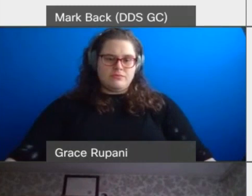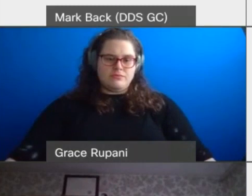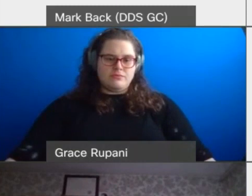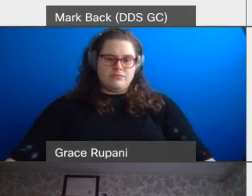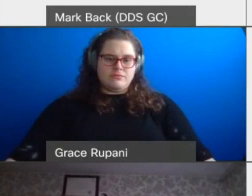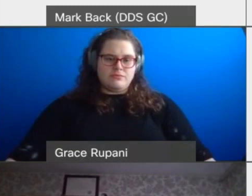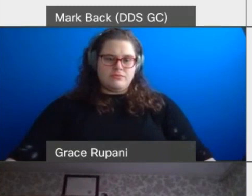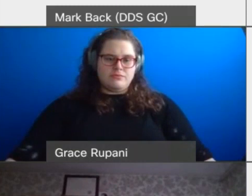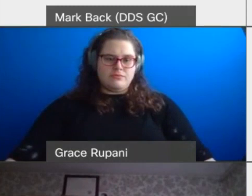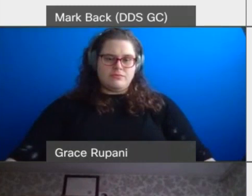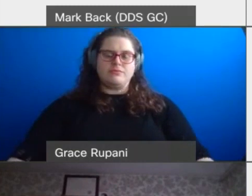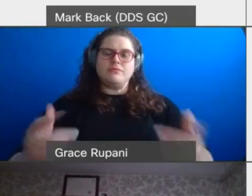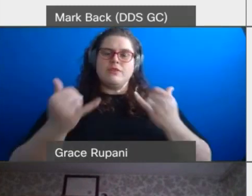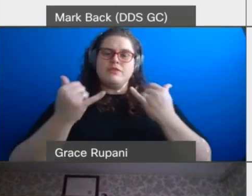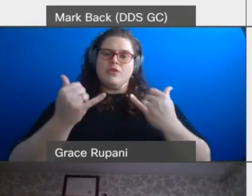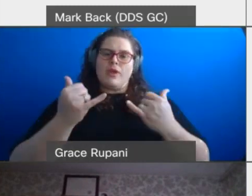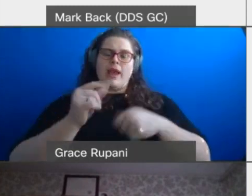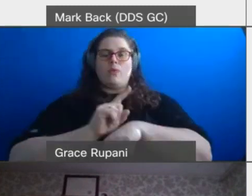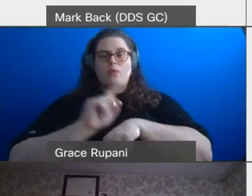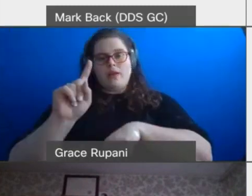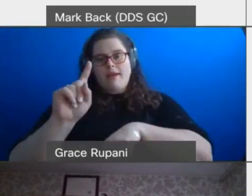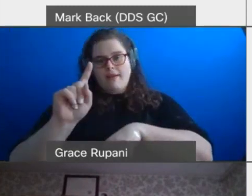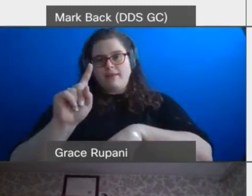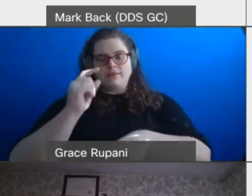So it is now 1 o'clock. I'm